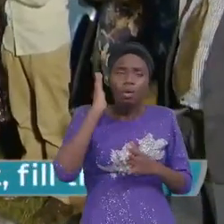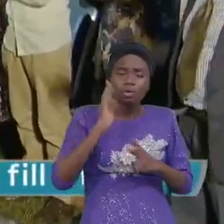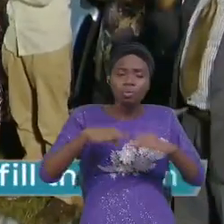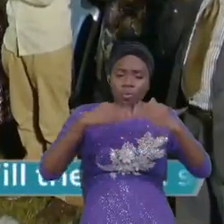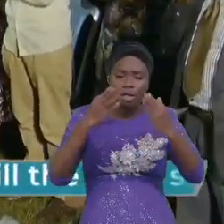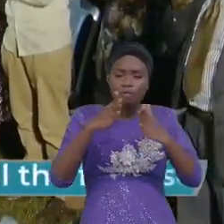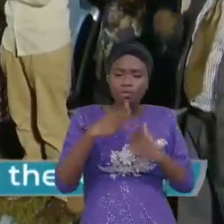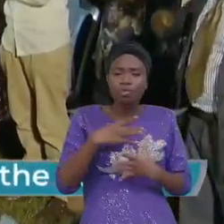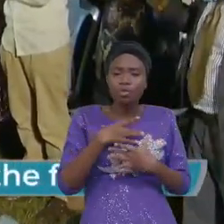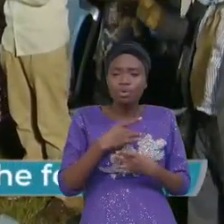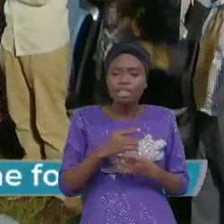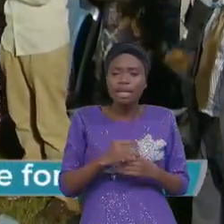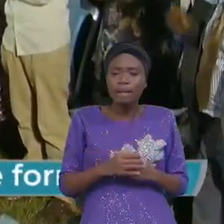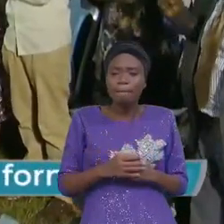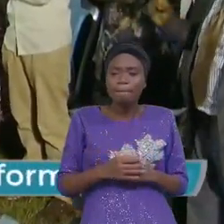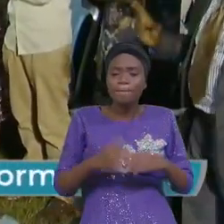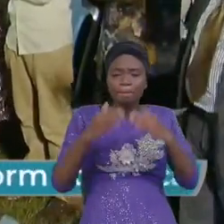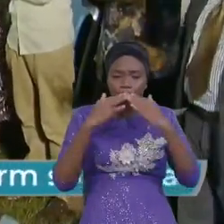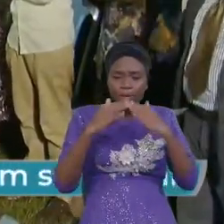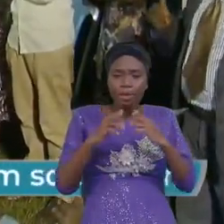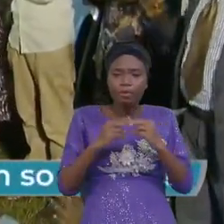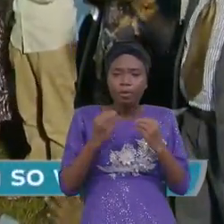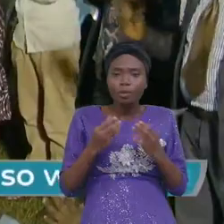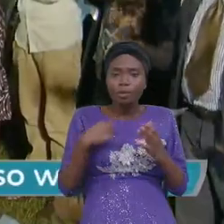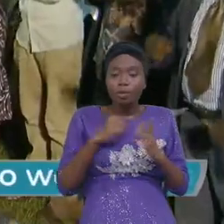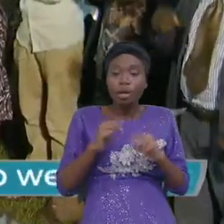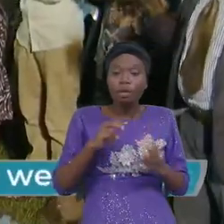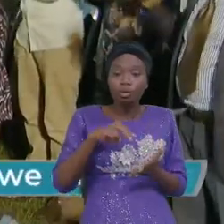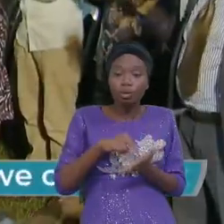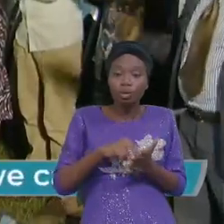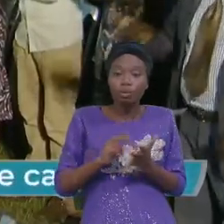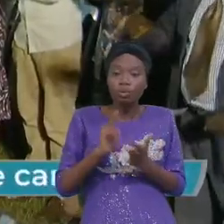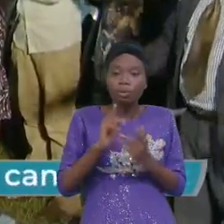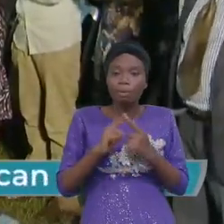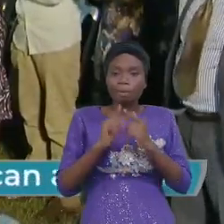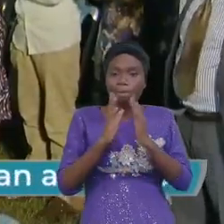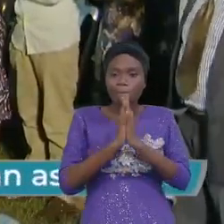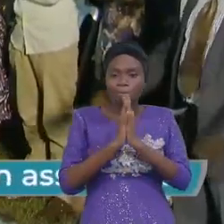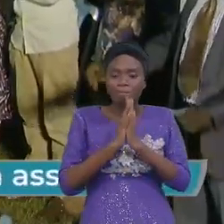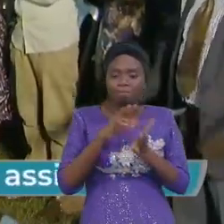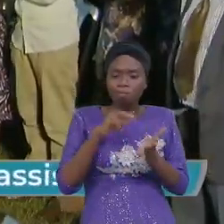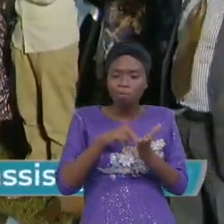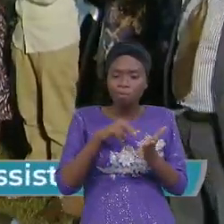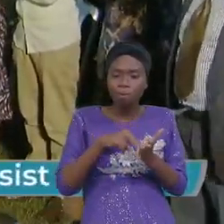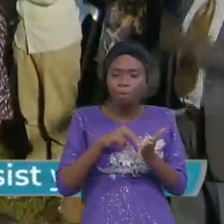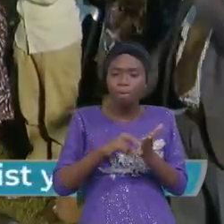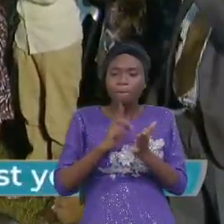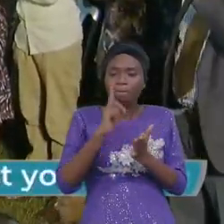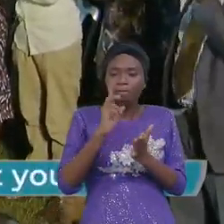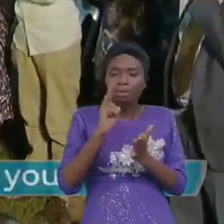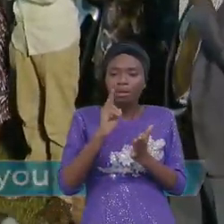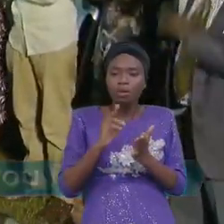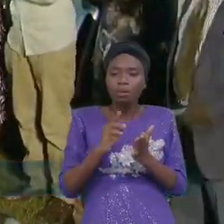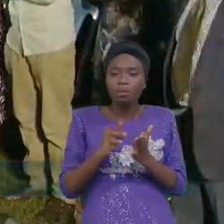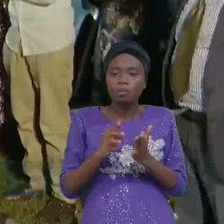desire. Thank you very much. Can we all rise up? Let's rise up on our feet. The man